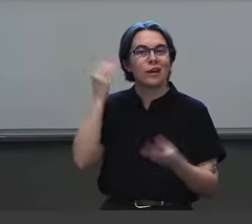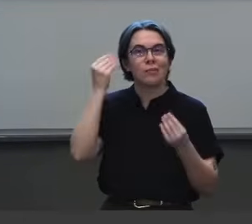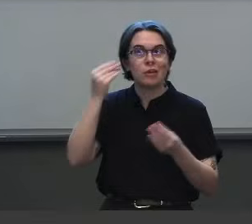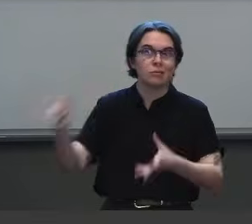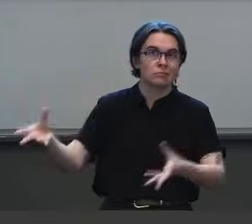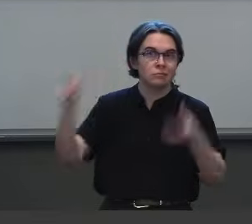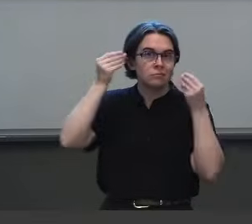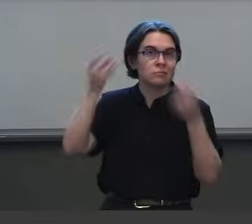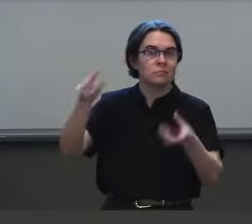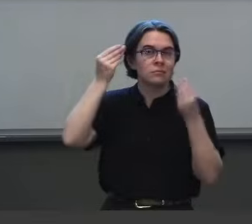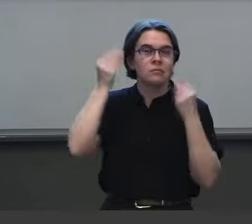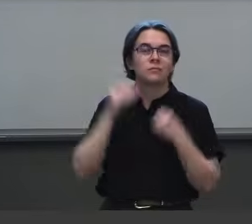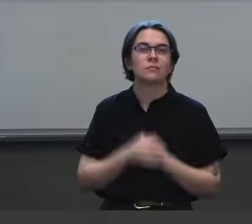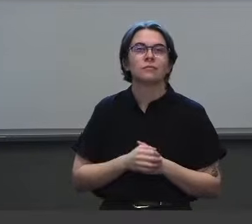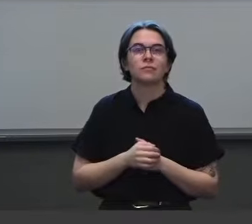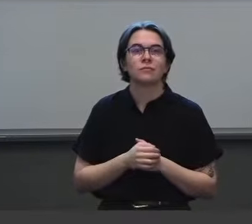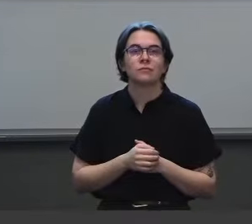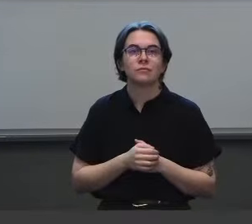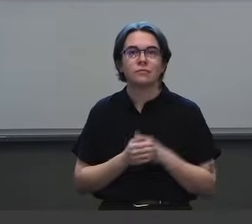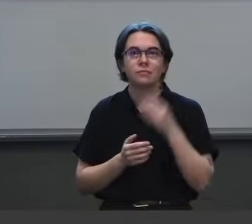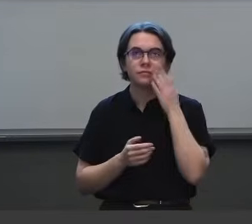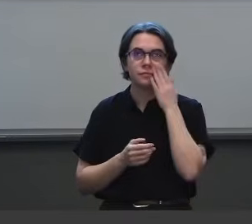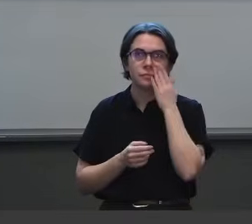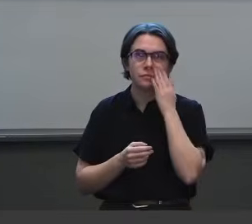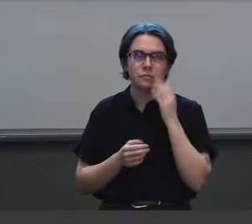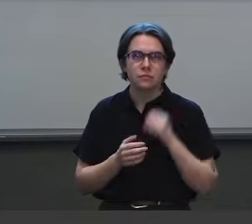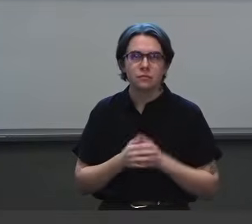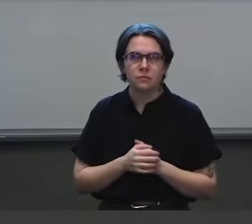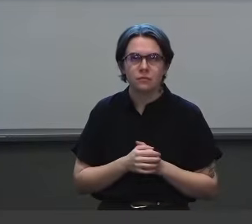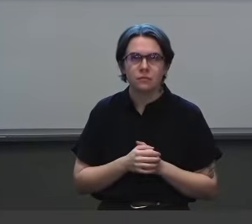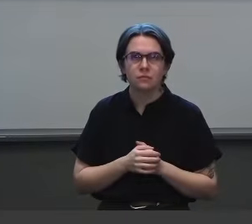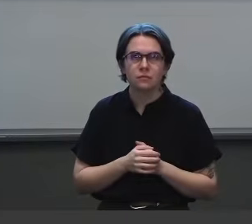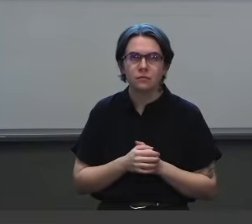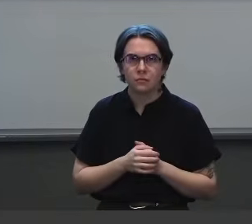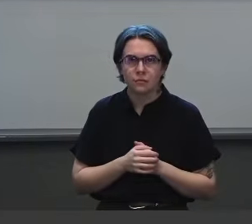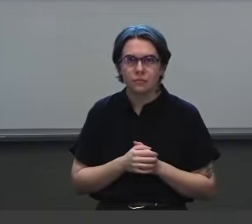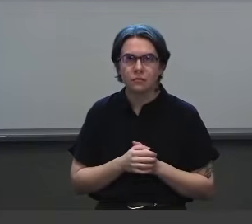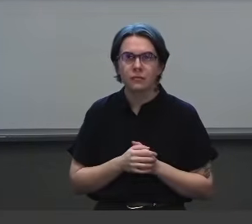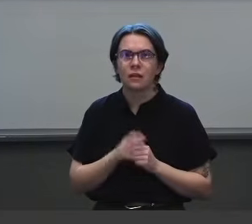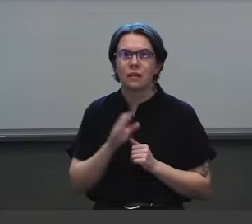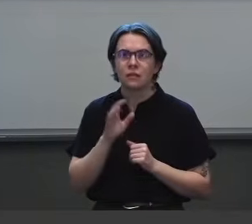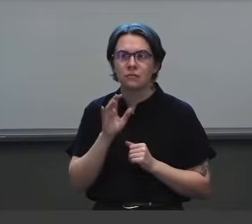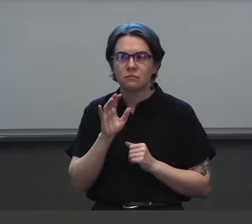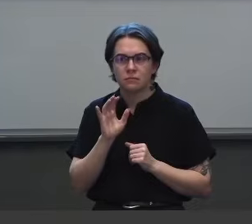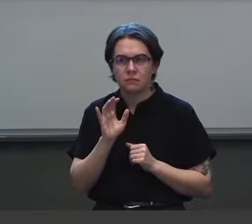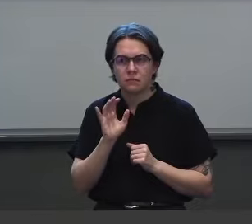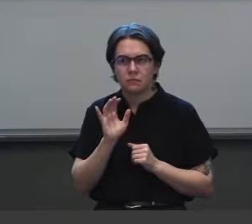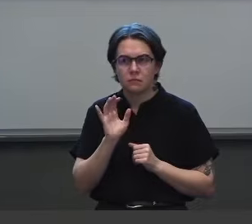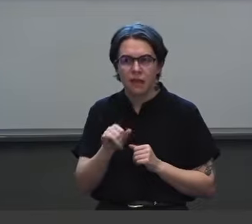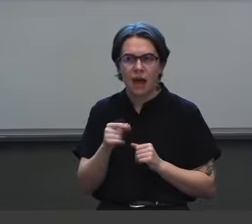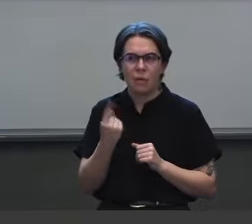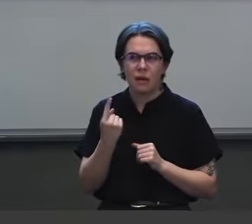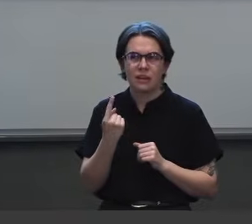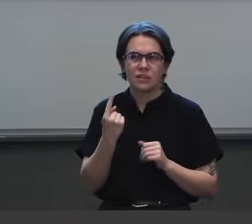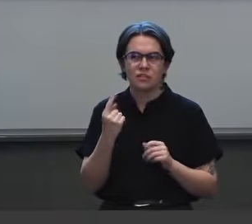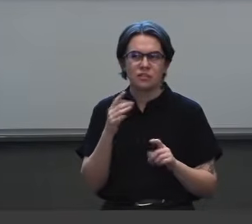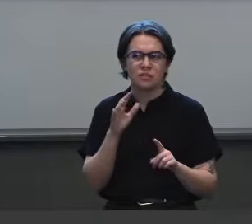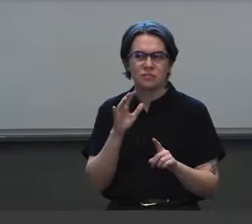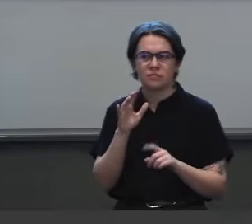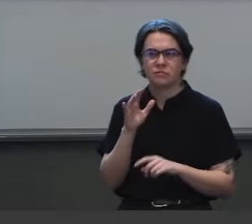related concept, and that seems to be explaining, it's kind of getting a lot of traction as a general